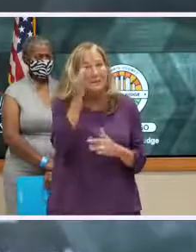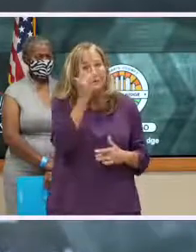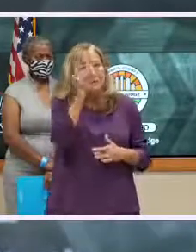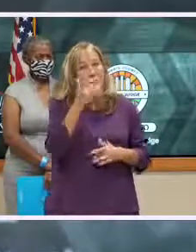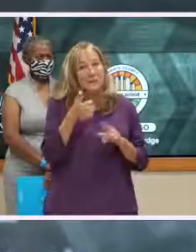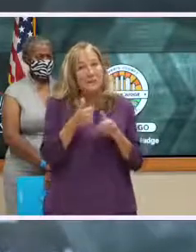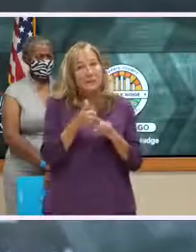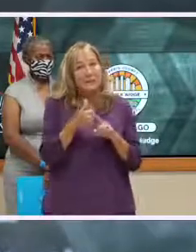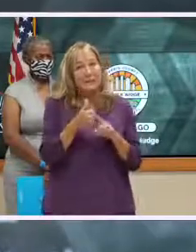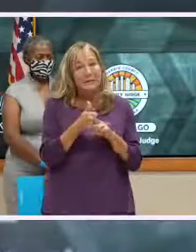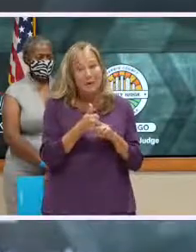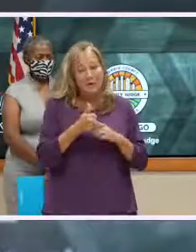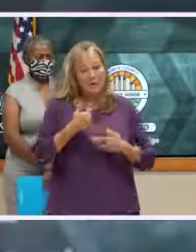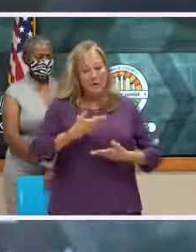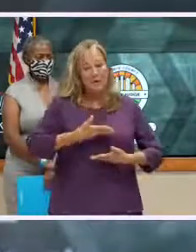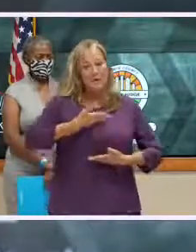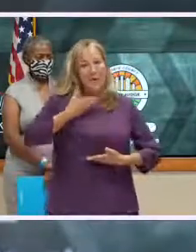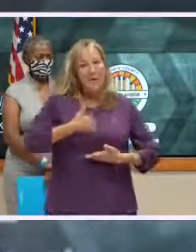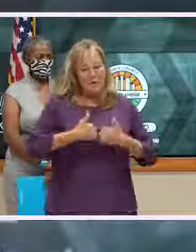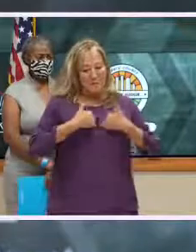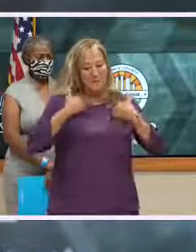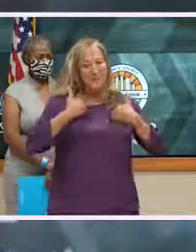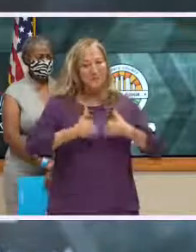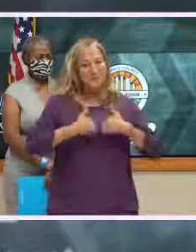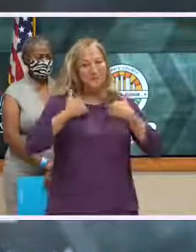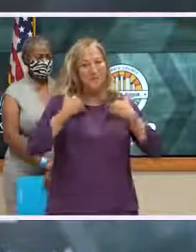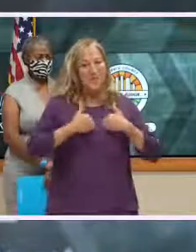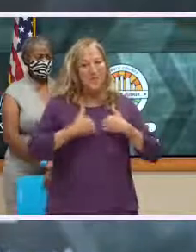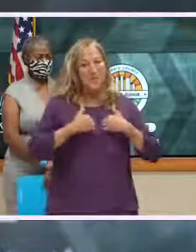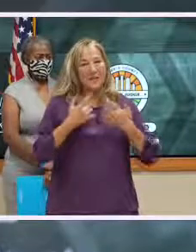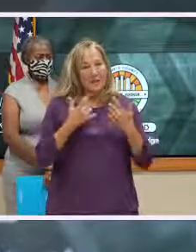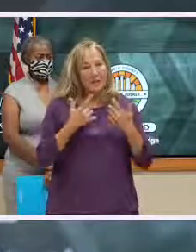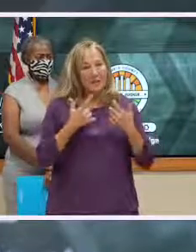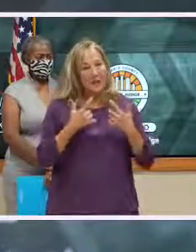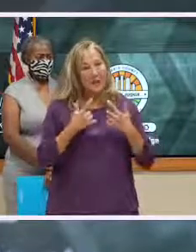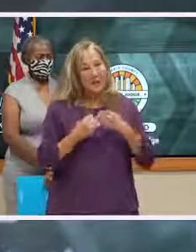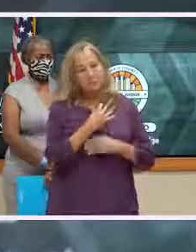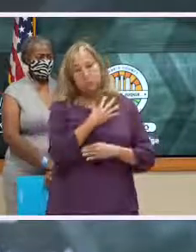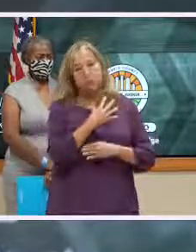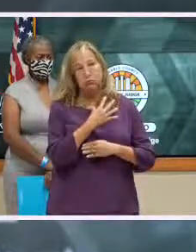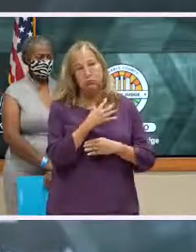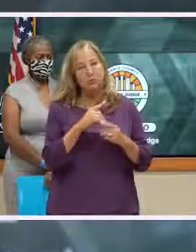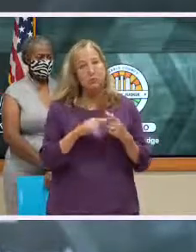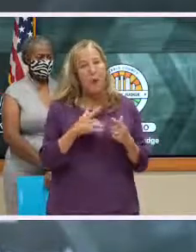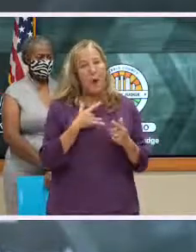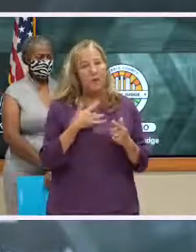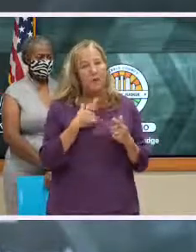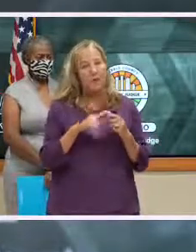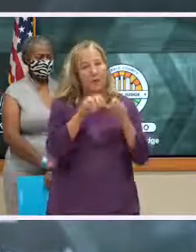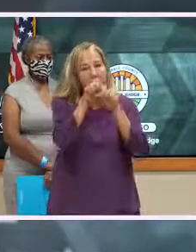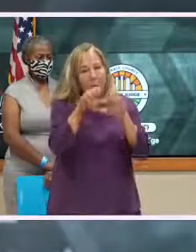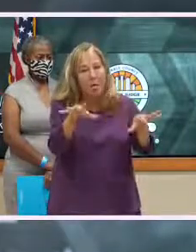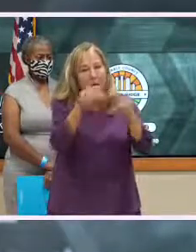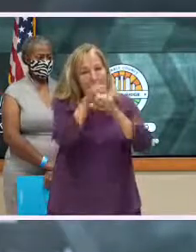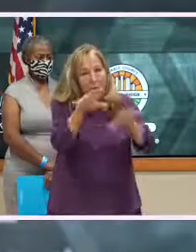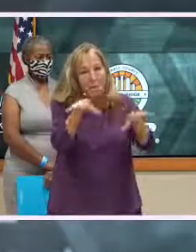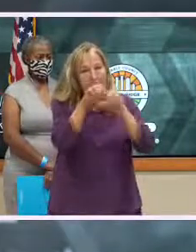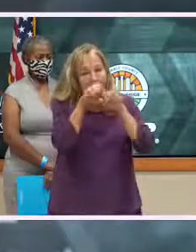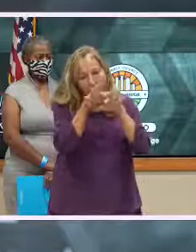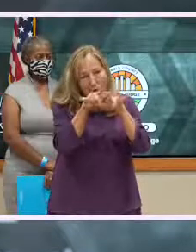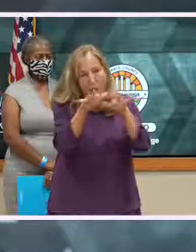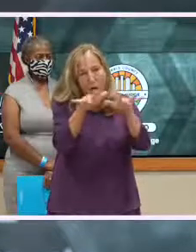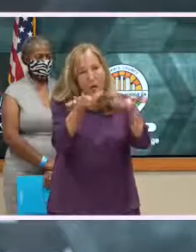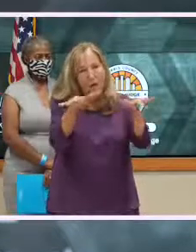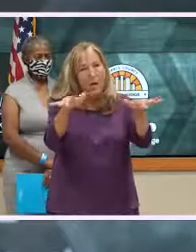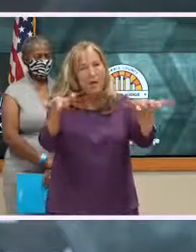upper airways, maybe 1,000-fold more virus. So I think people are shedding a lot more virus, and that has a lot to do